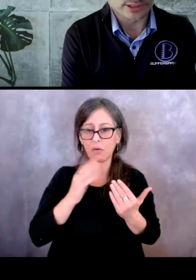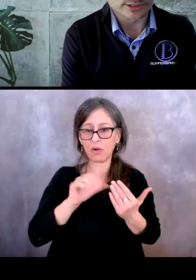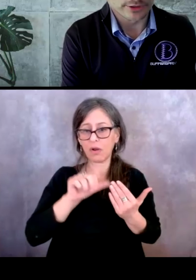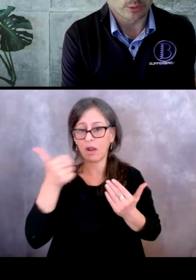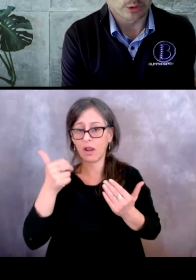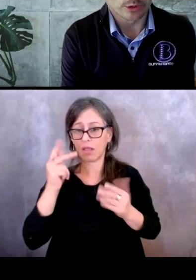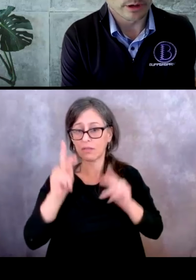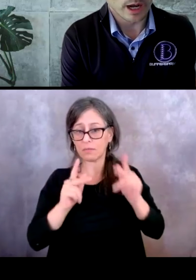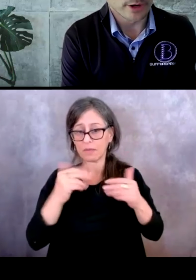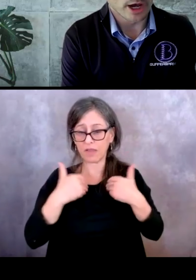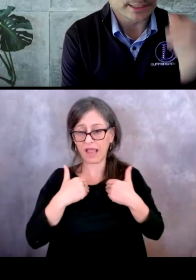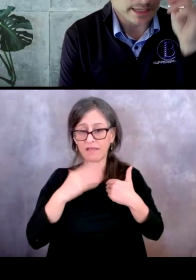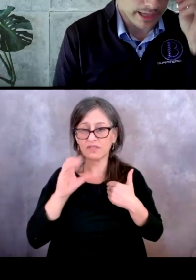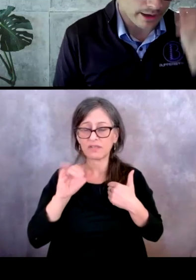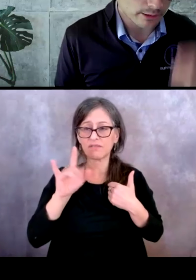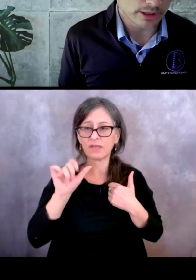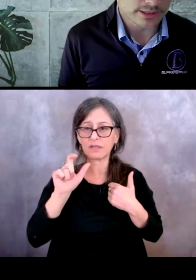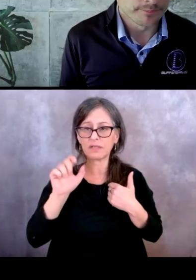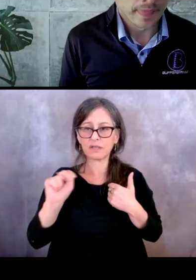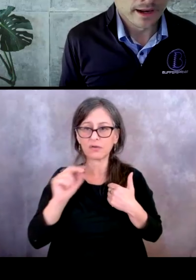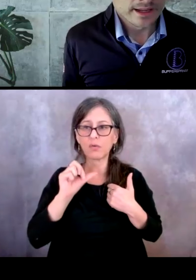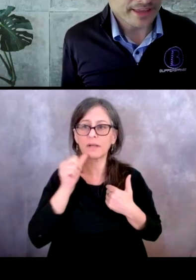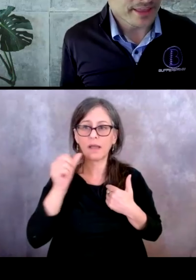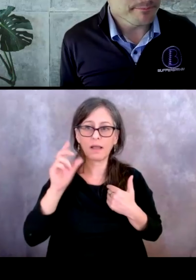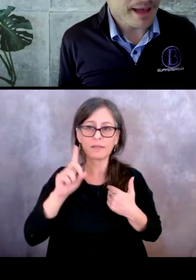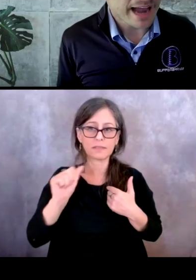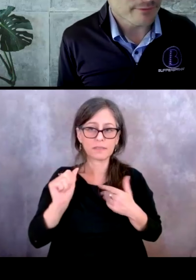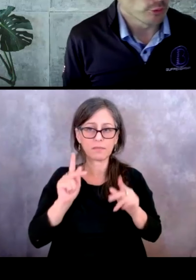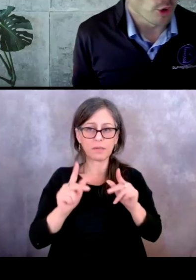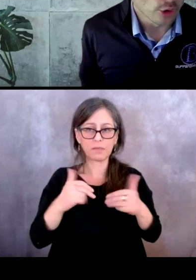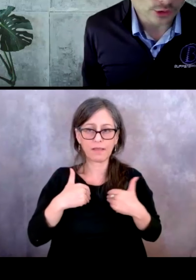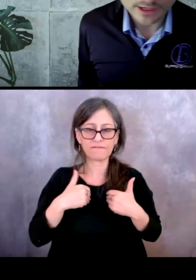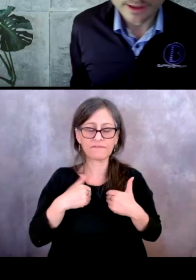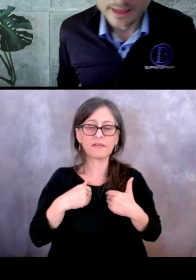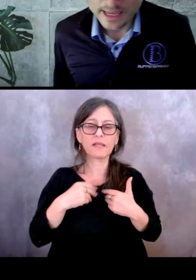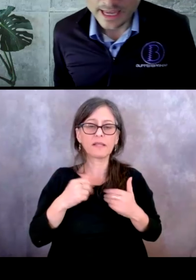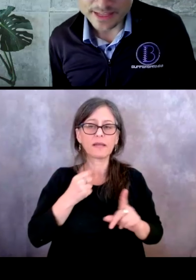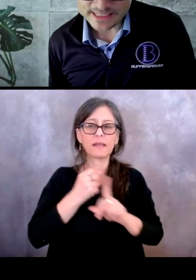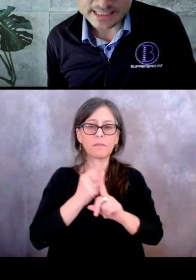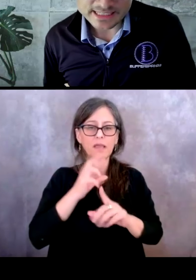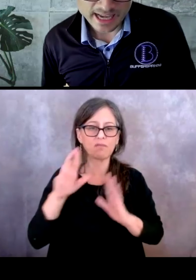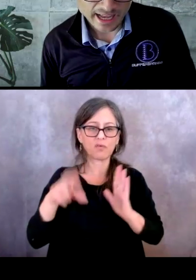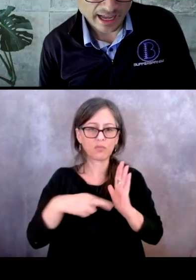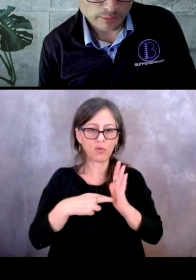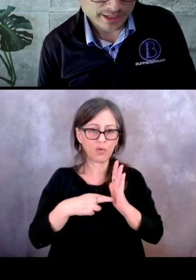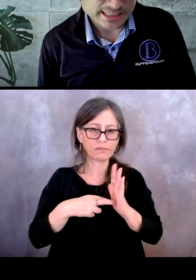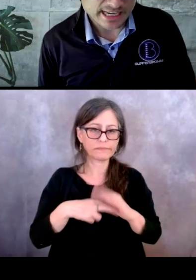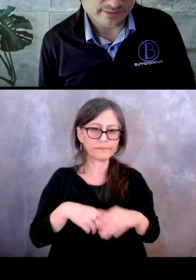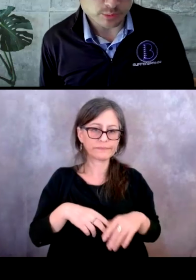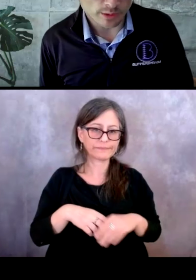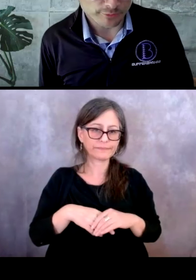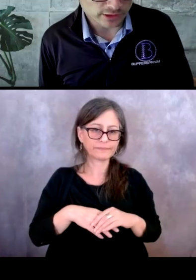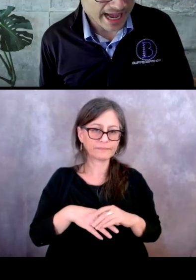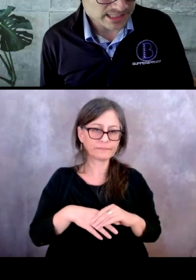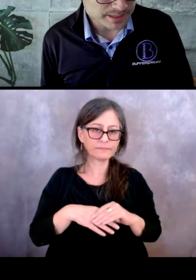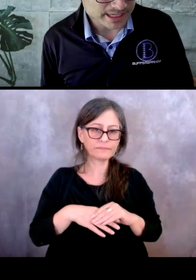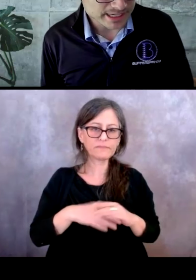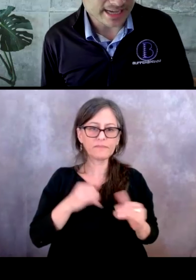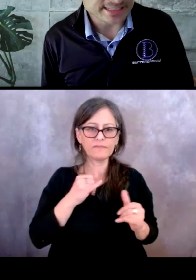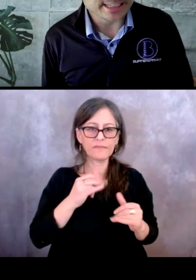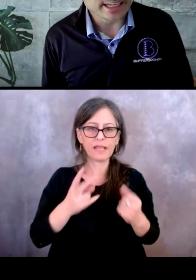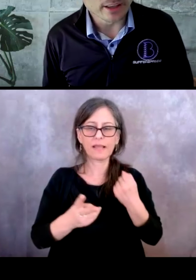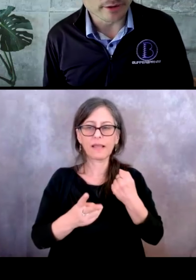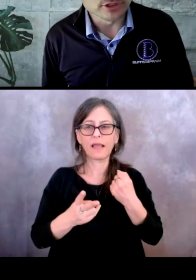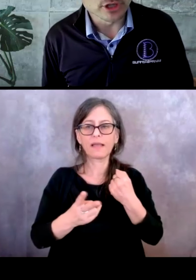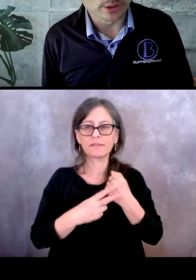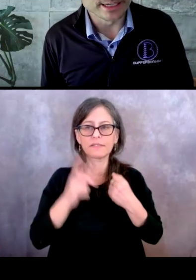have, our civilian or non-disabled counterparts. And then impactful roles. And this is, I wanted to save this one for last because